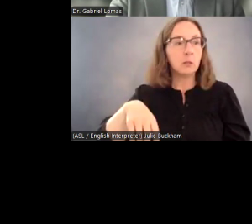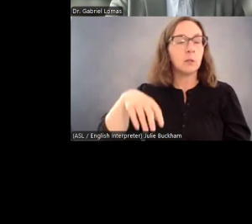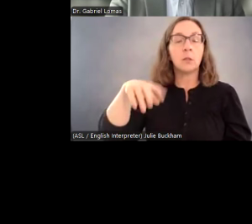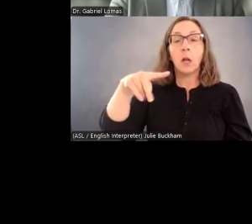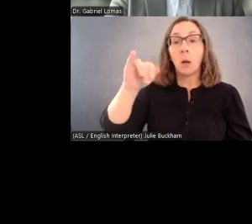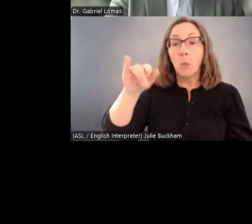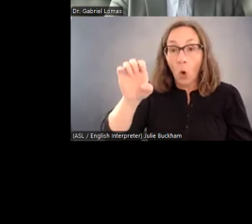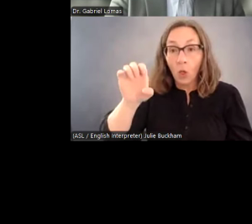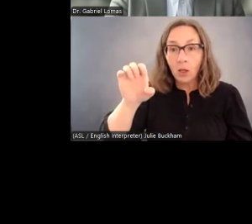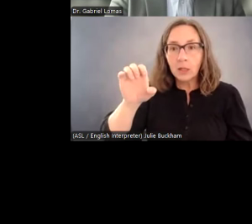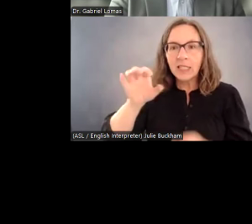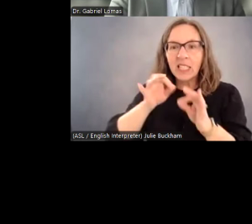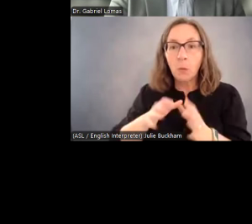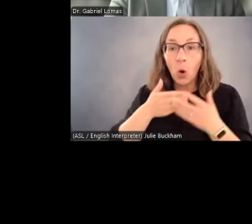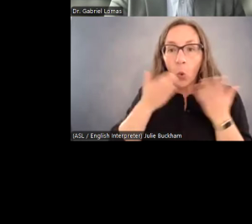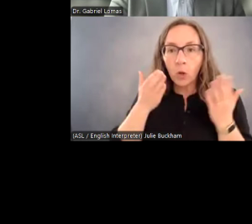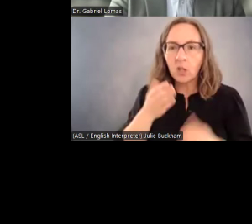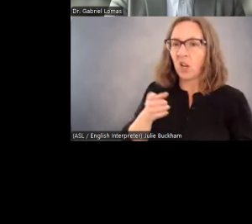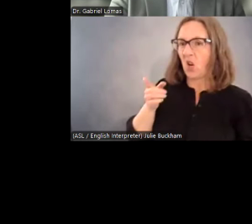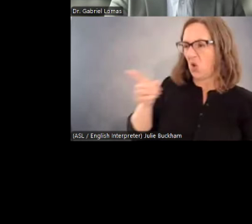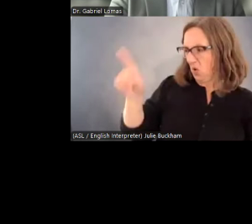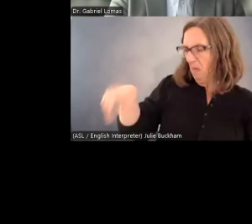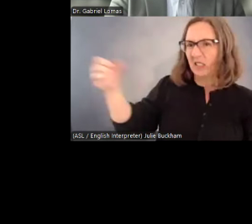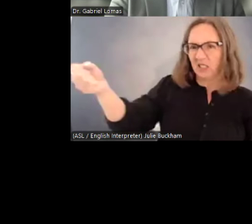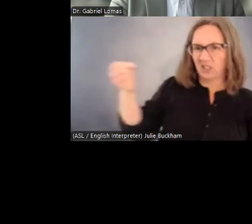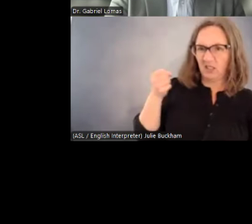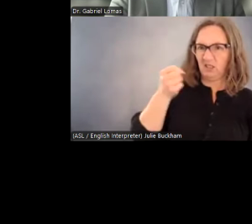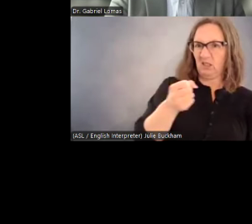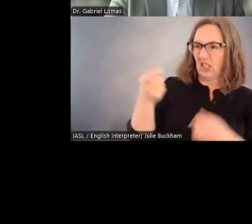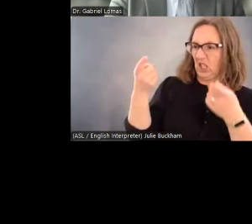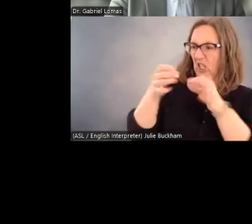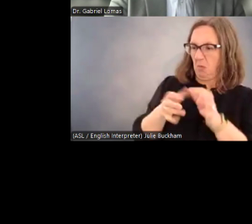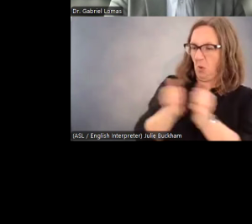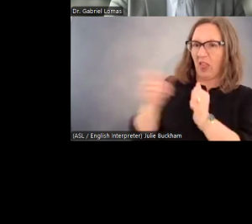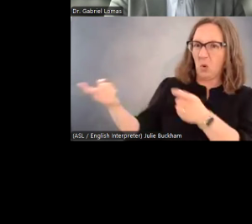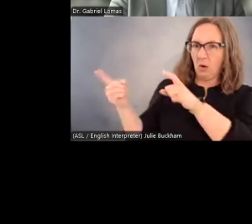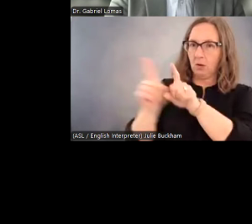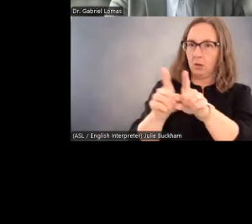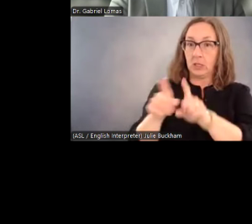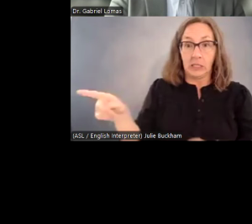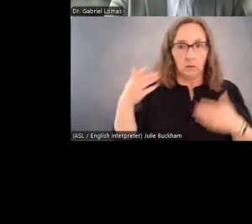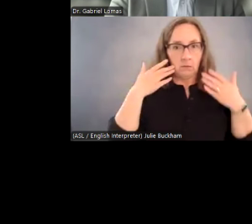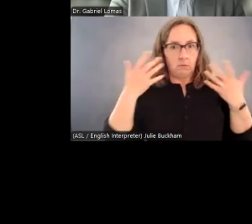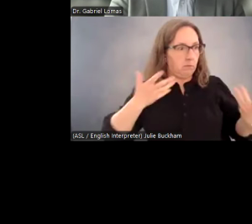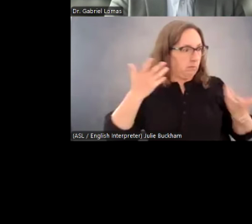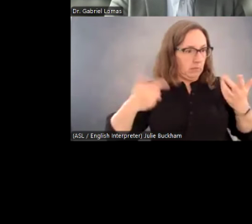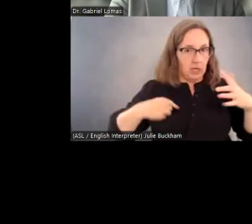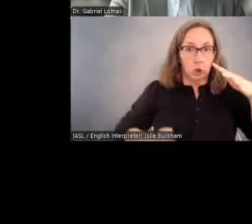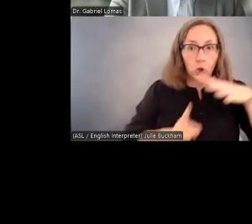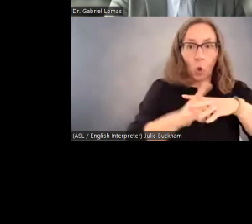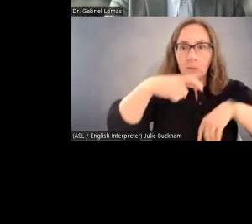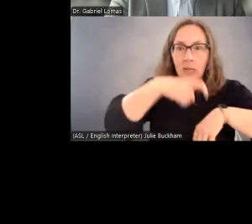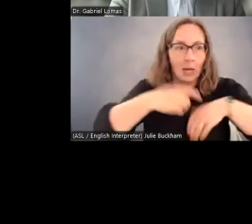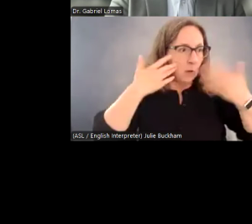And they said, well, you're supposed to provide the interpreter, we don't. And he didn't know when he was supposed to be showing up. And